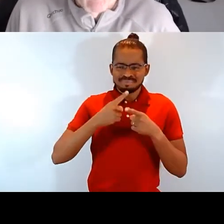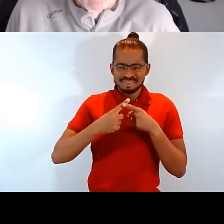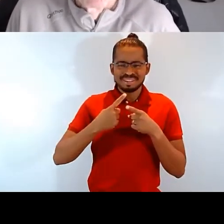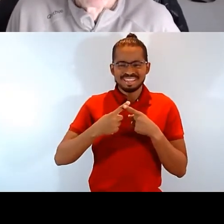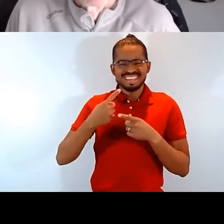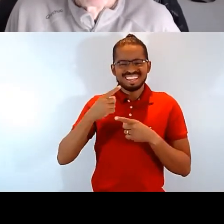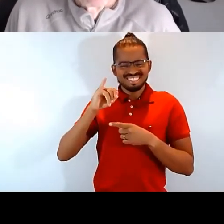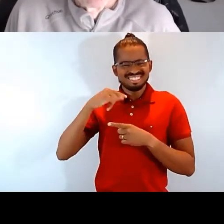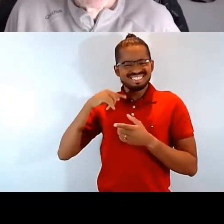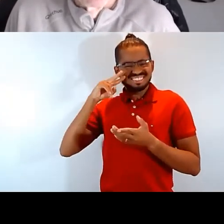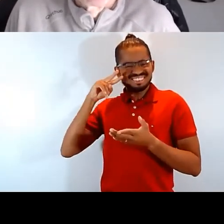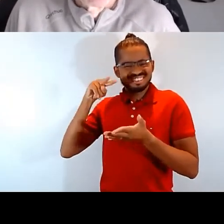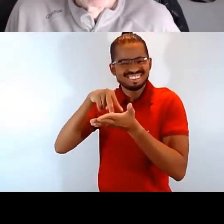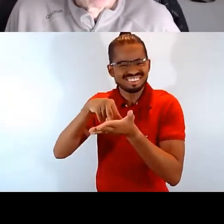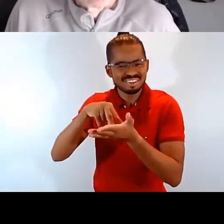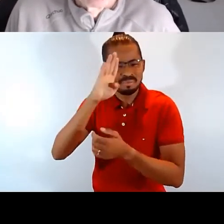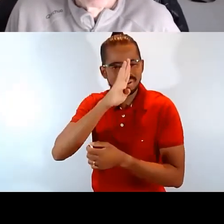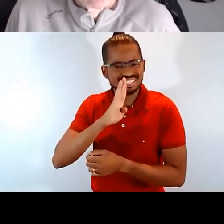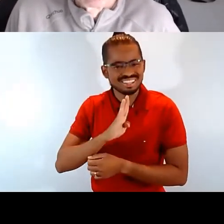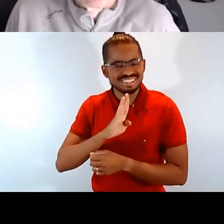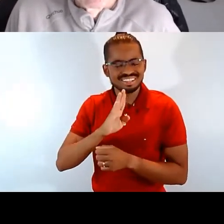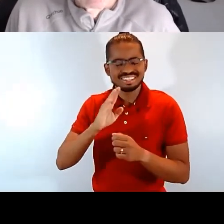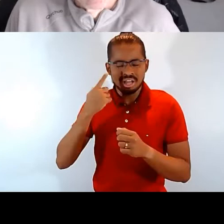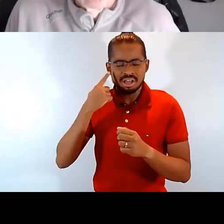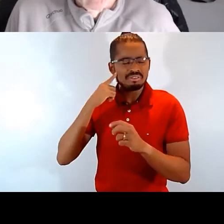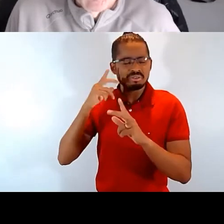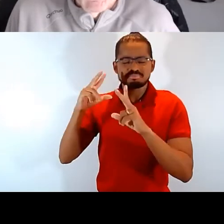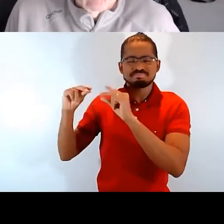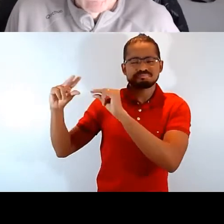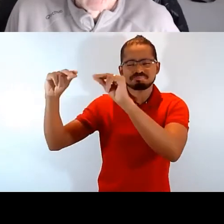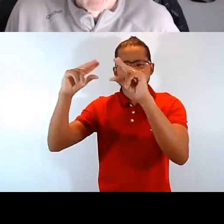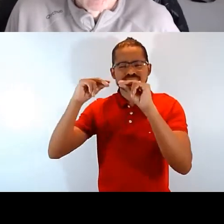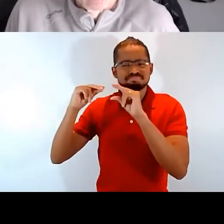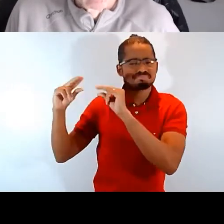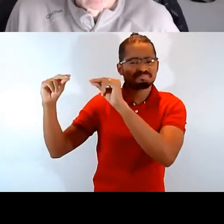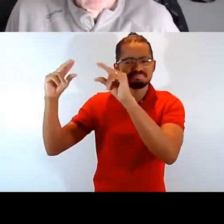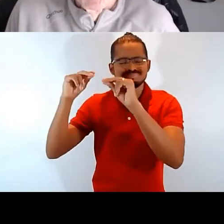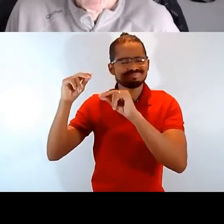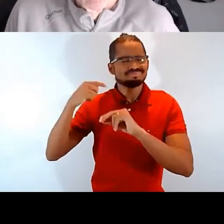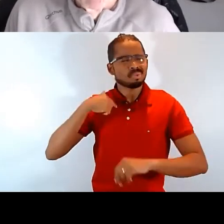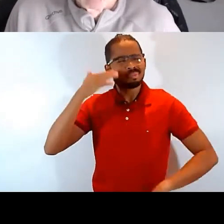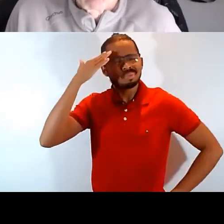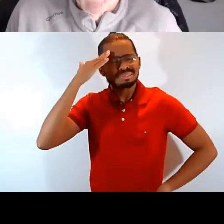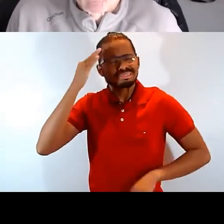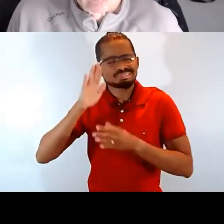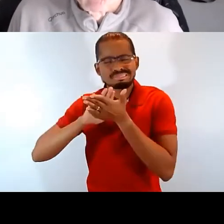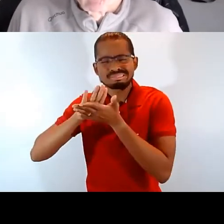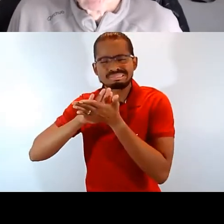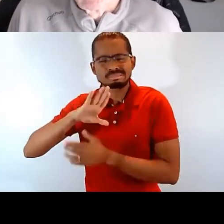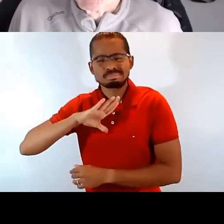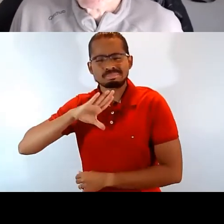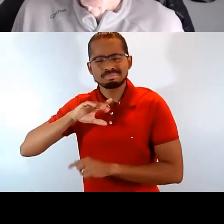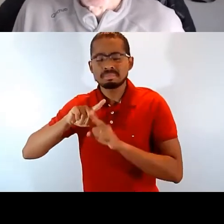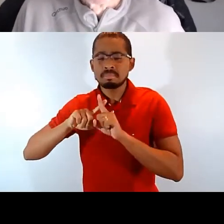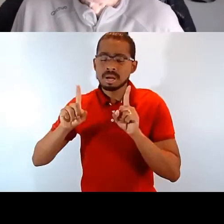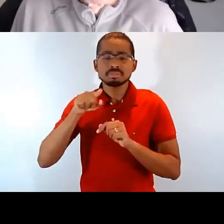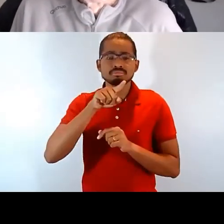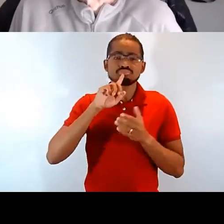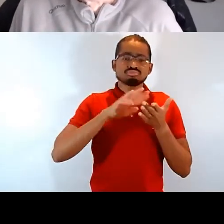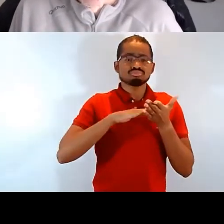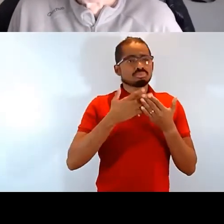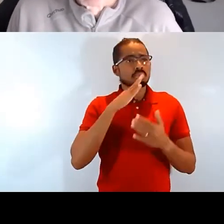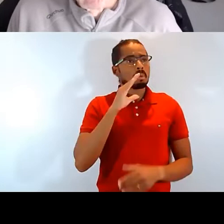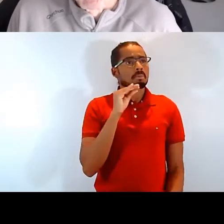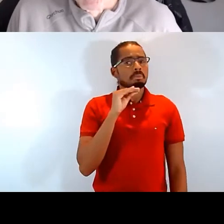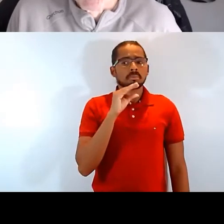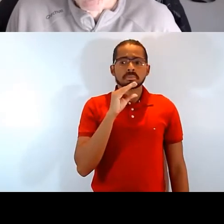each other, generally, then I don't necessarily understand. So many thanks to the Portuguese interpreter,